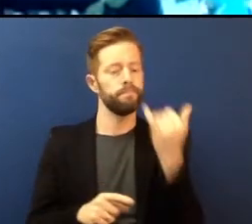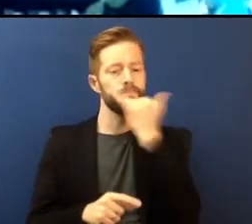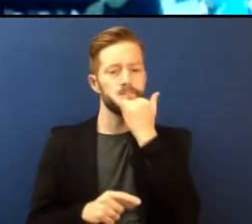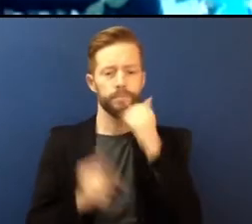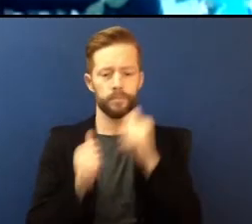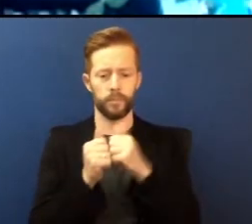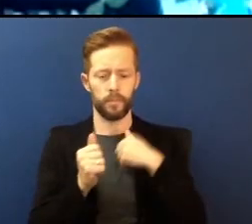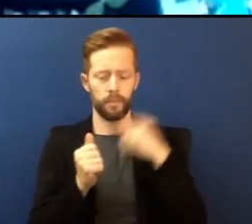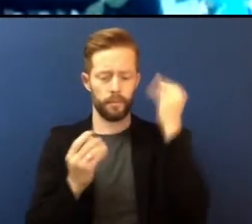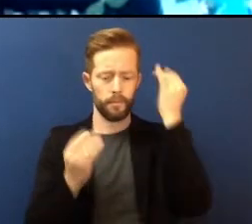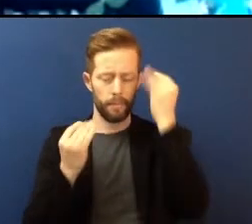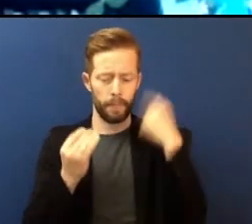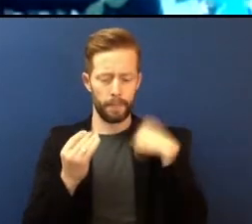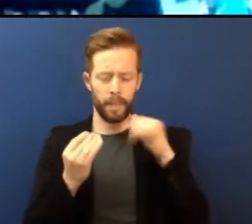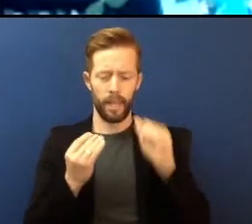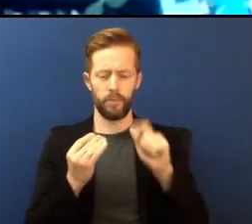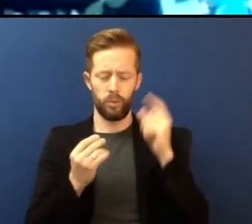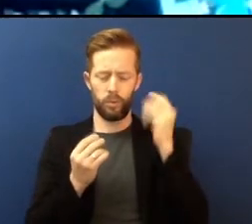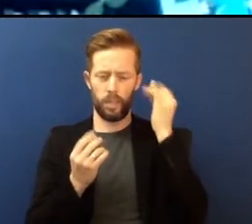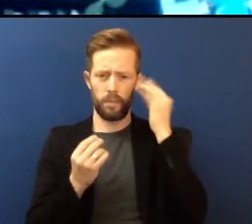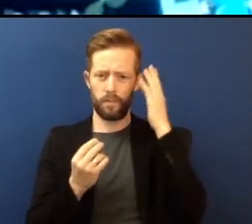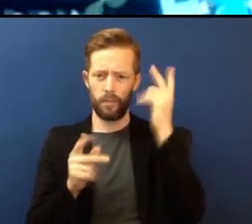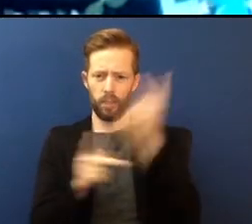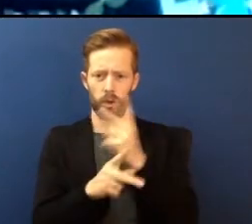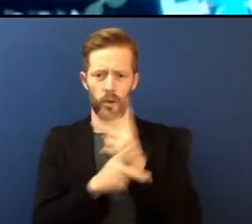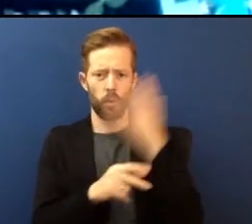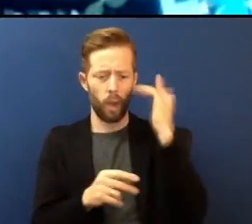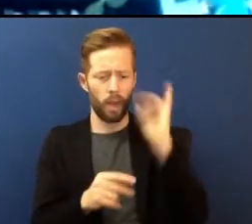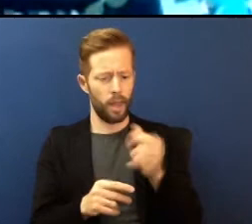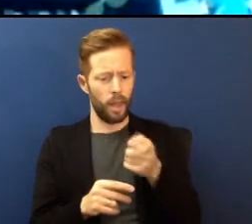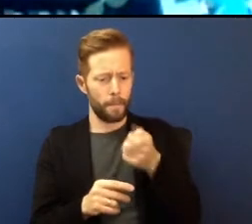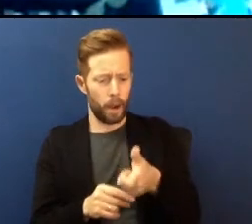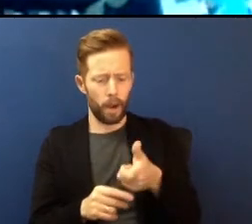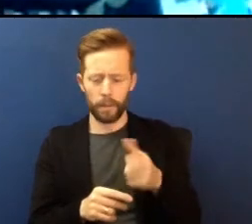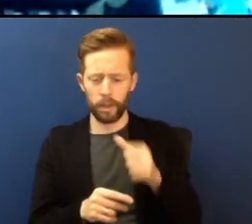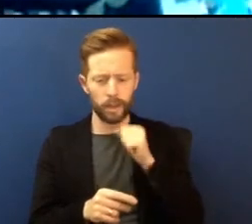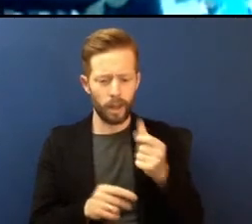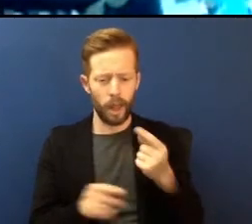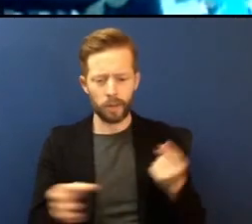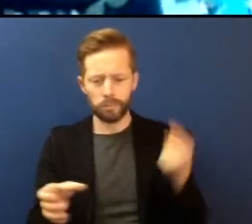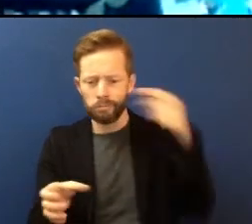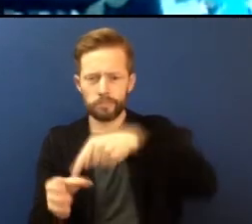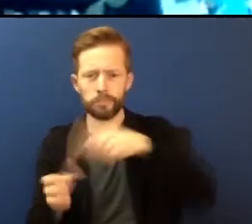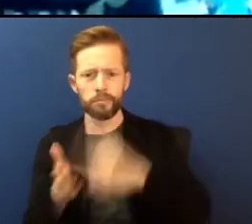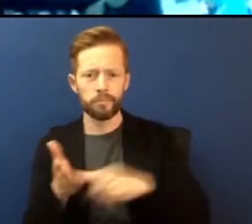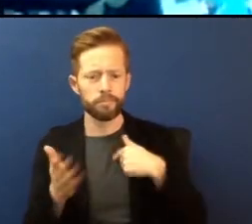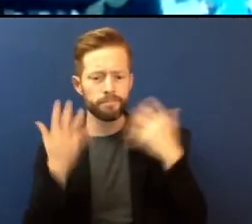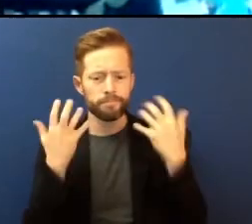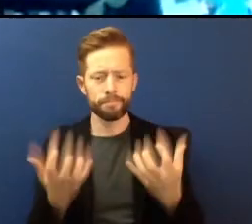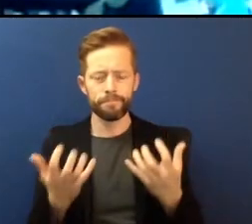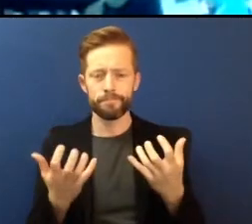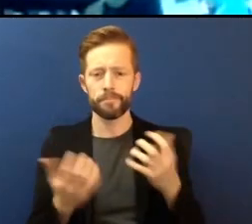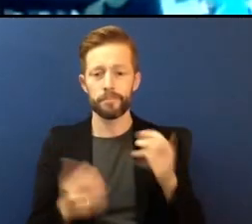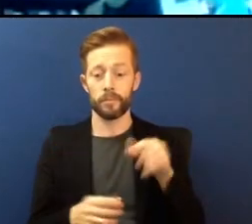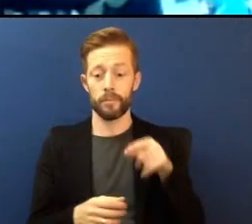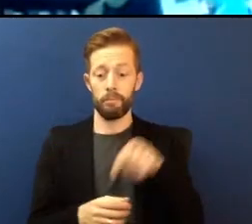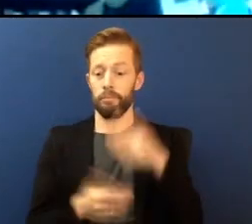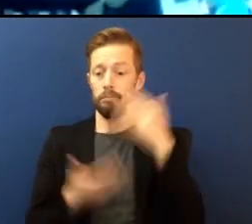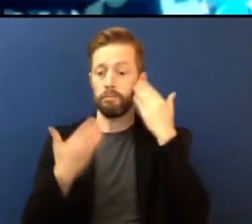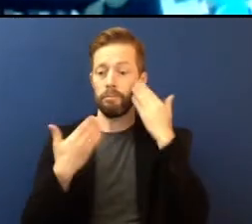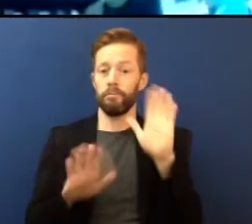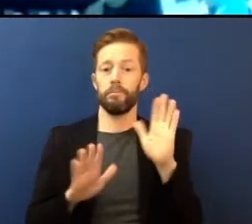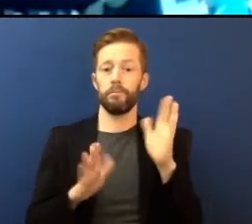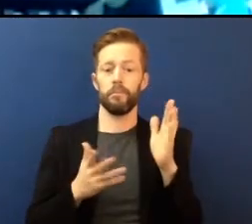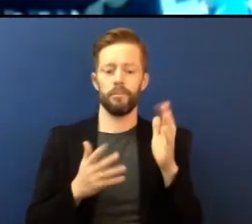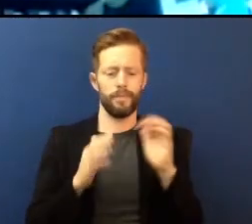not happening. There's something wrong with my thinking. I need to figure out why the marble didn't go where I thought it was supposed to go. I guess